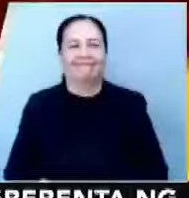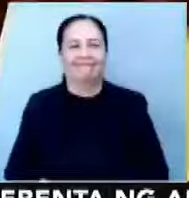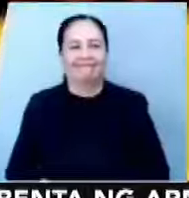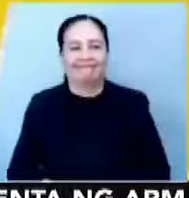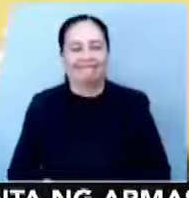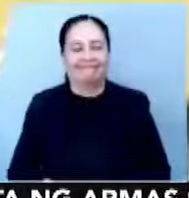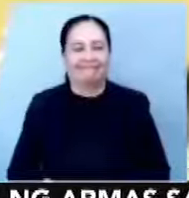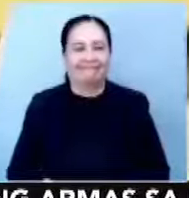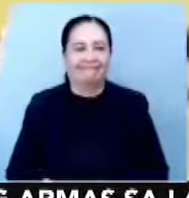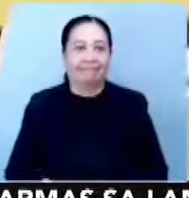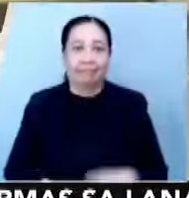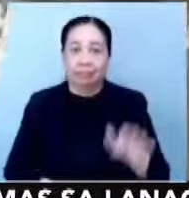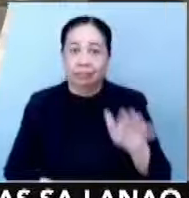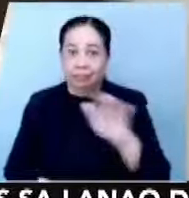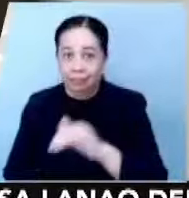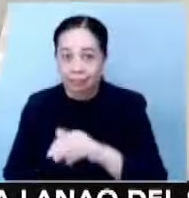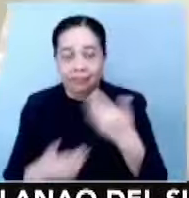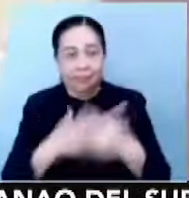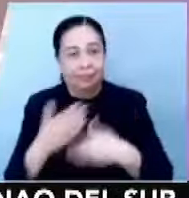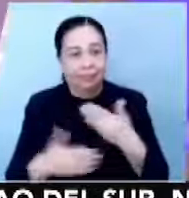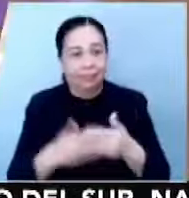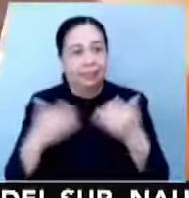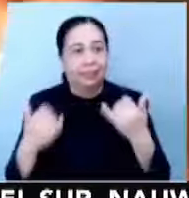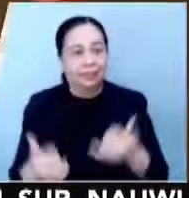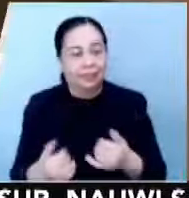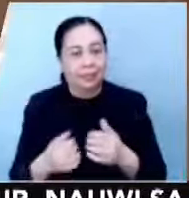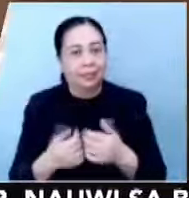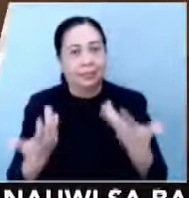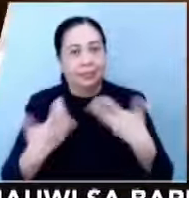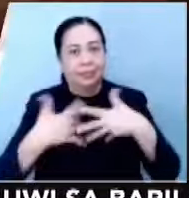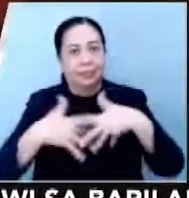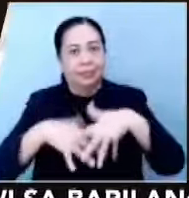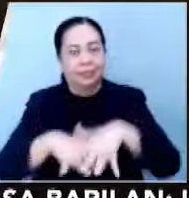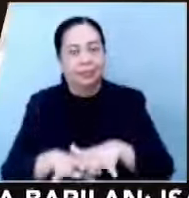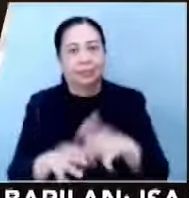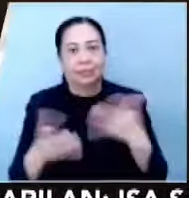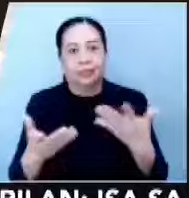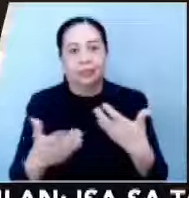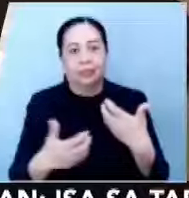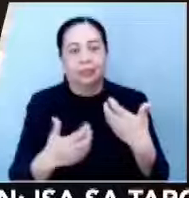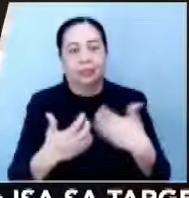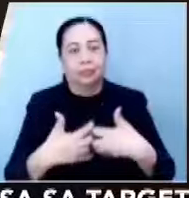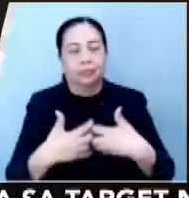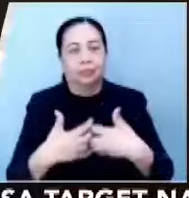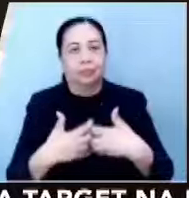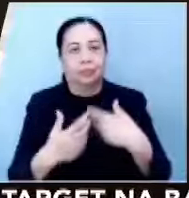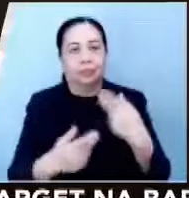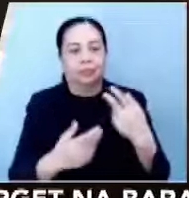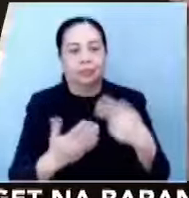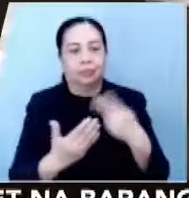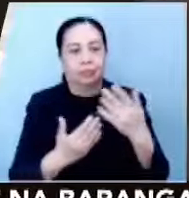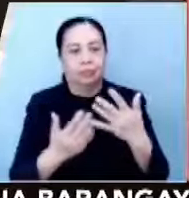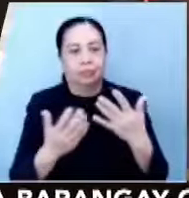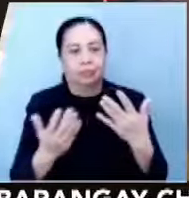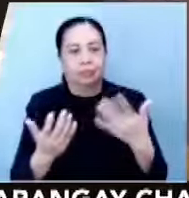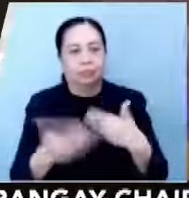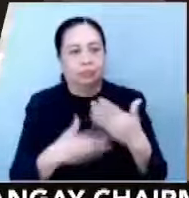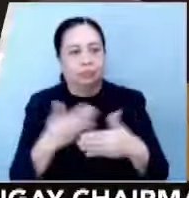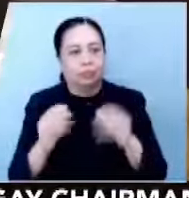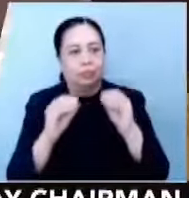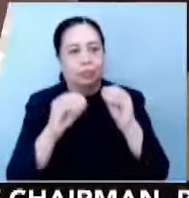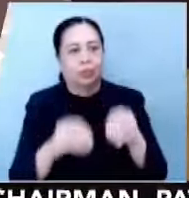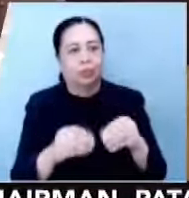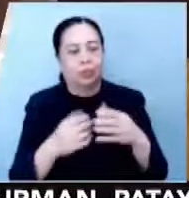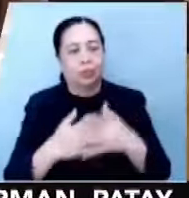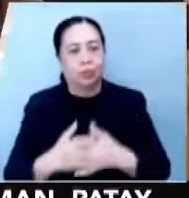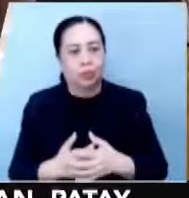Mga kapuso, ongoing na ngayon yung blending process natin dito sa Project Cycle. So nilagay na natin yung